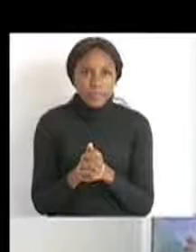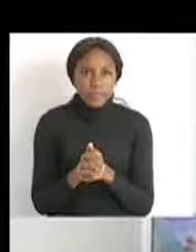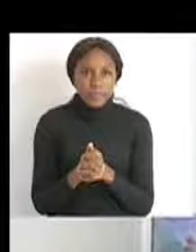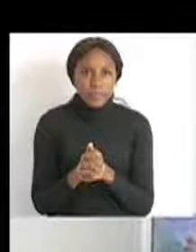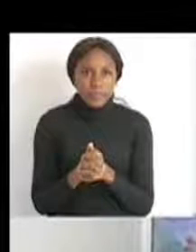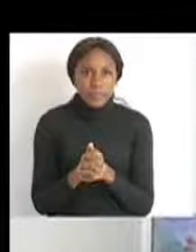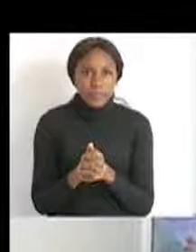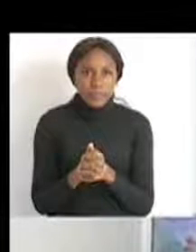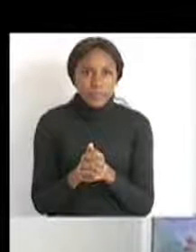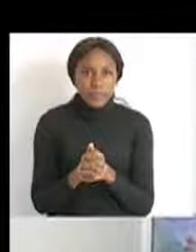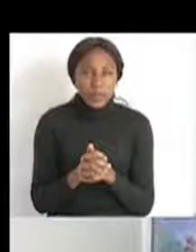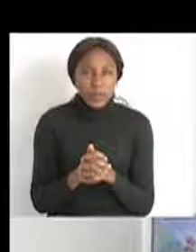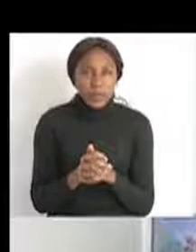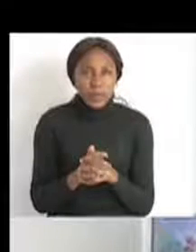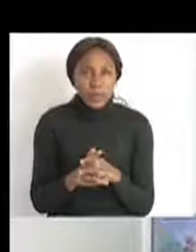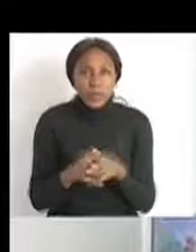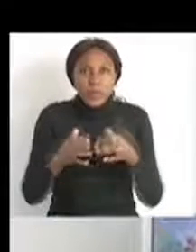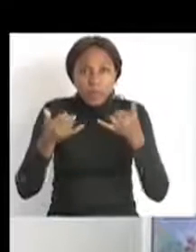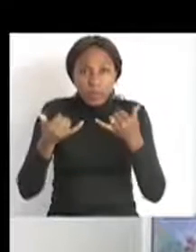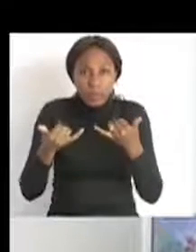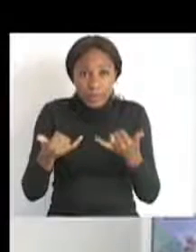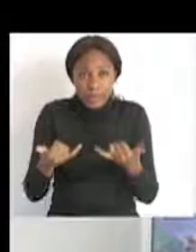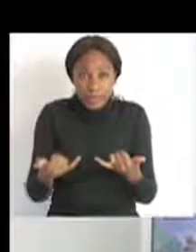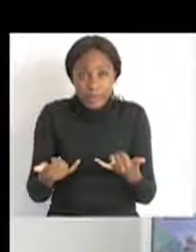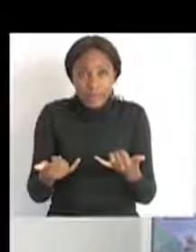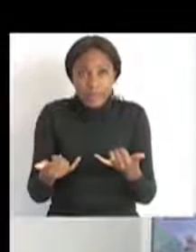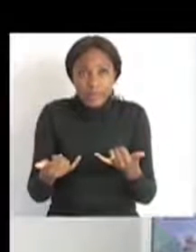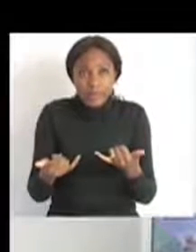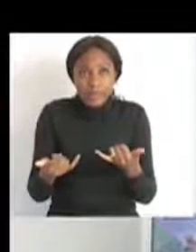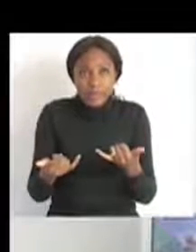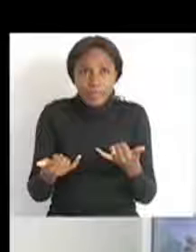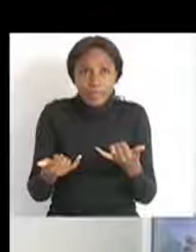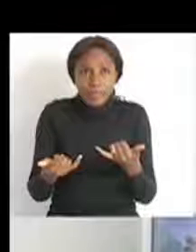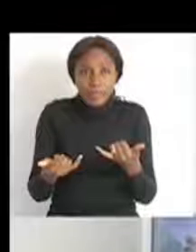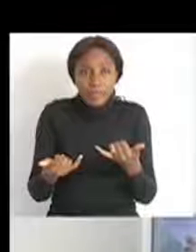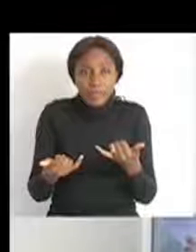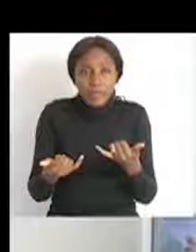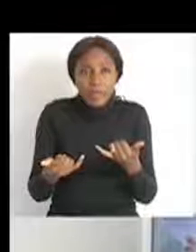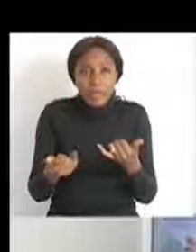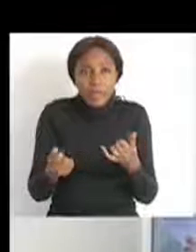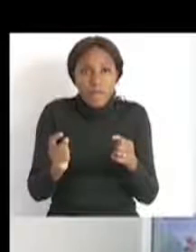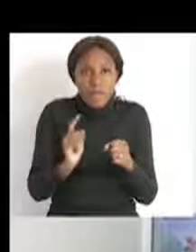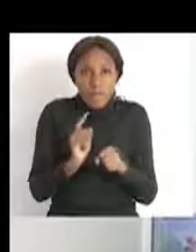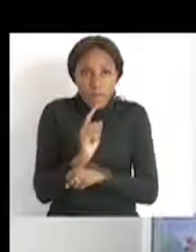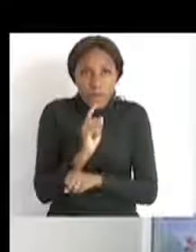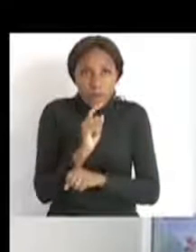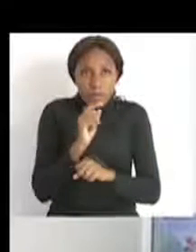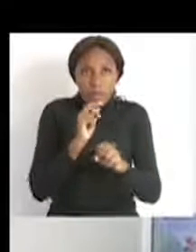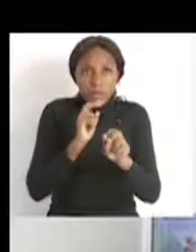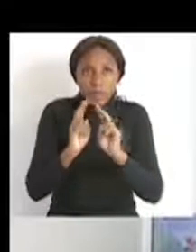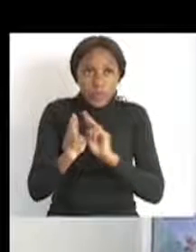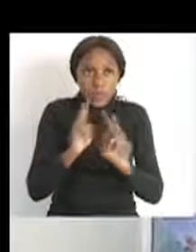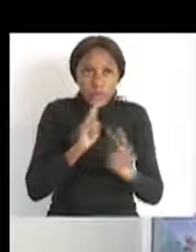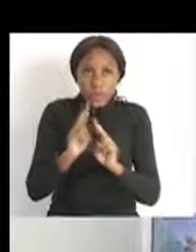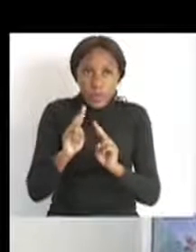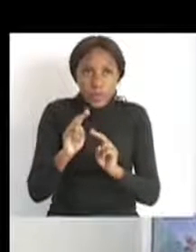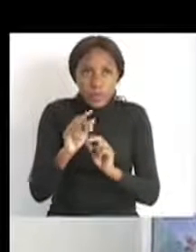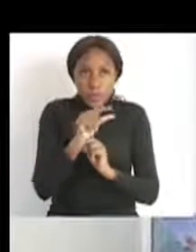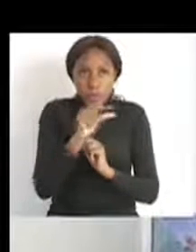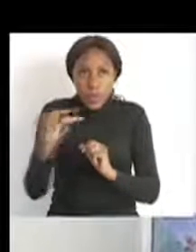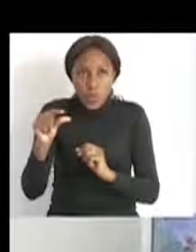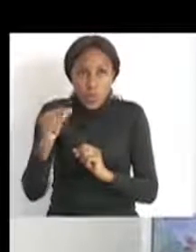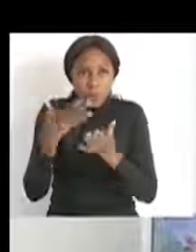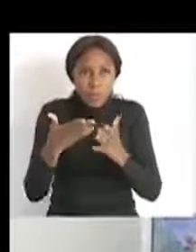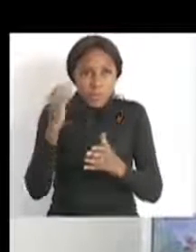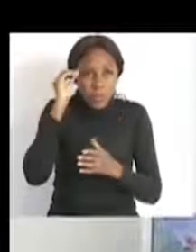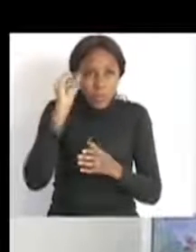Okay, good. Grade 4. So before we start with the lesson, let's quickly take a look at some words that you guys might not know.